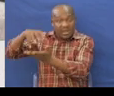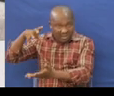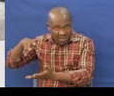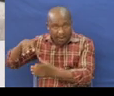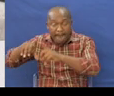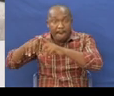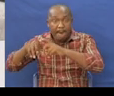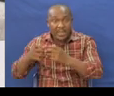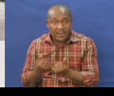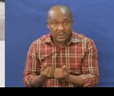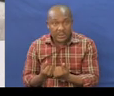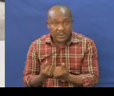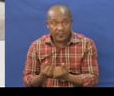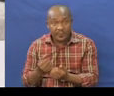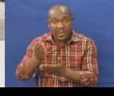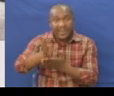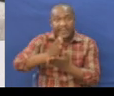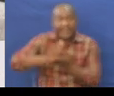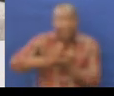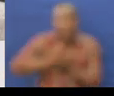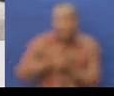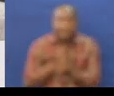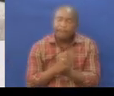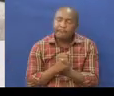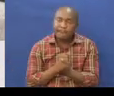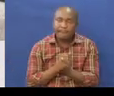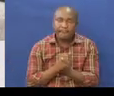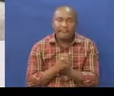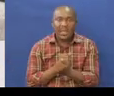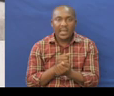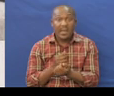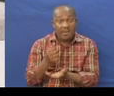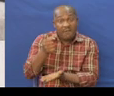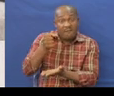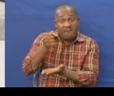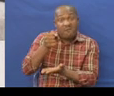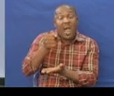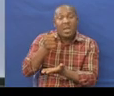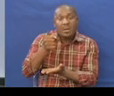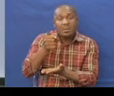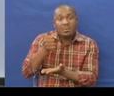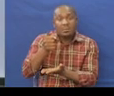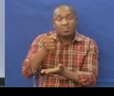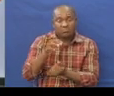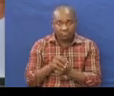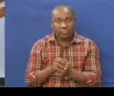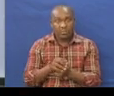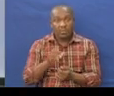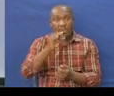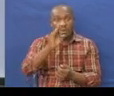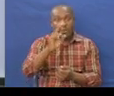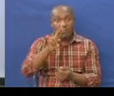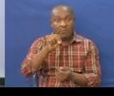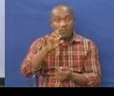But some of them include inadequate funds. As you have seen, you have to travel